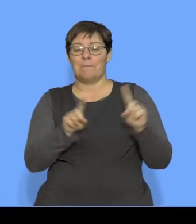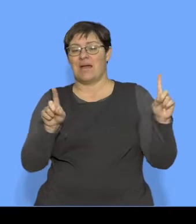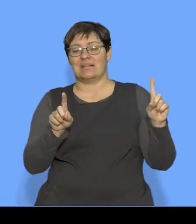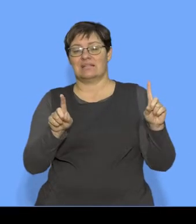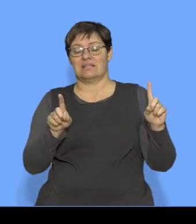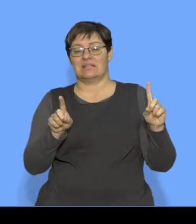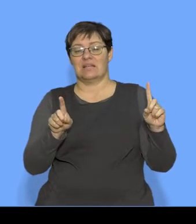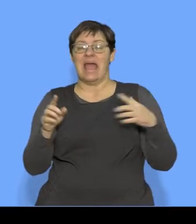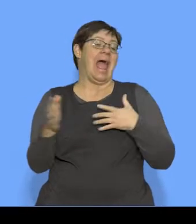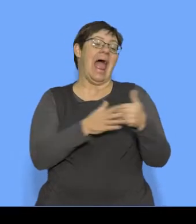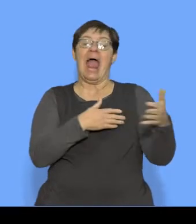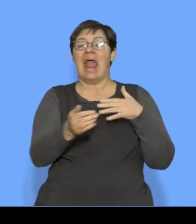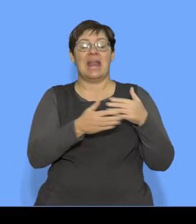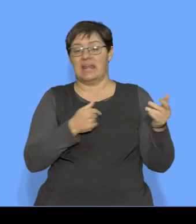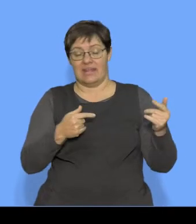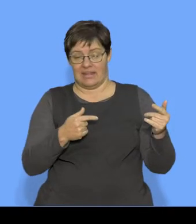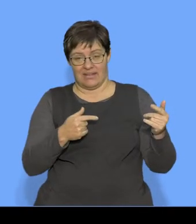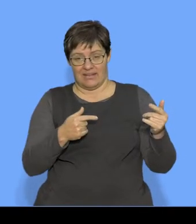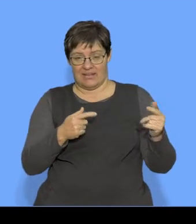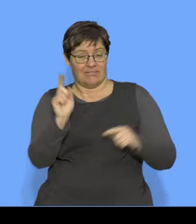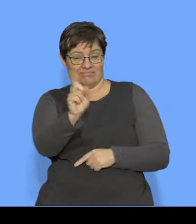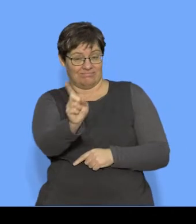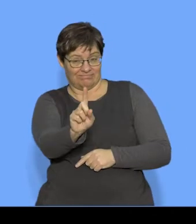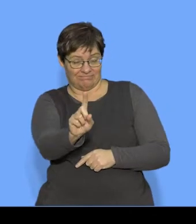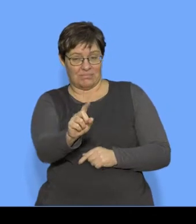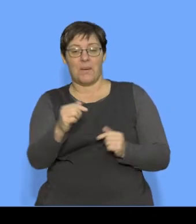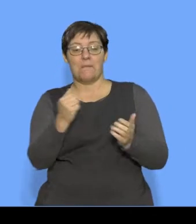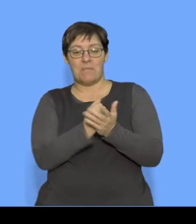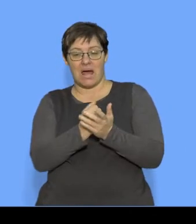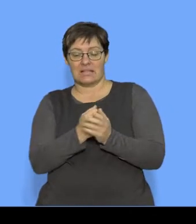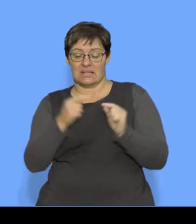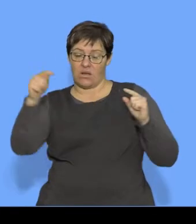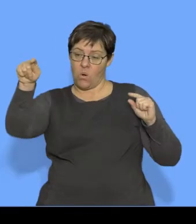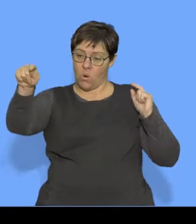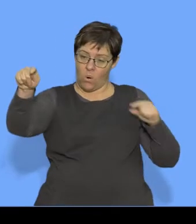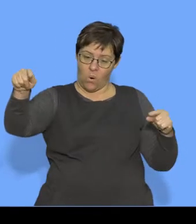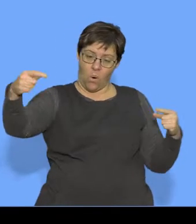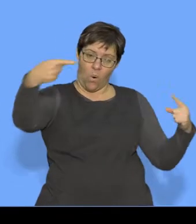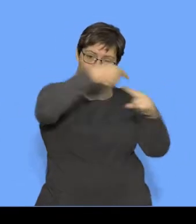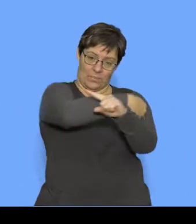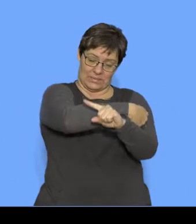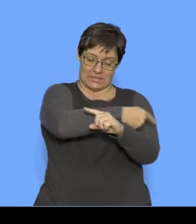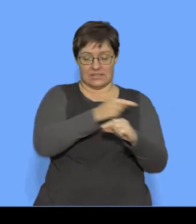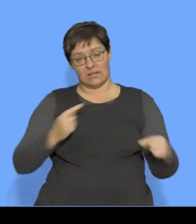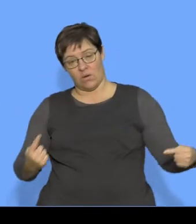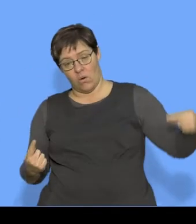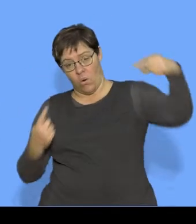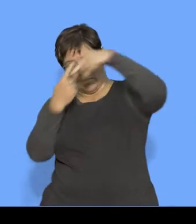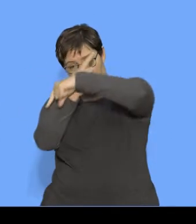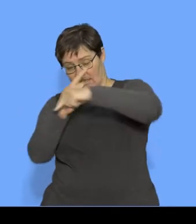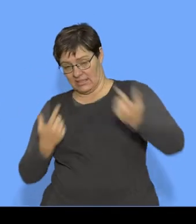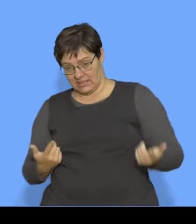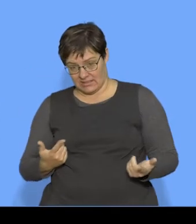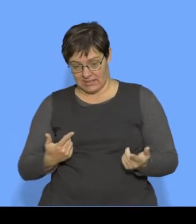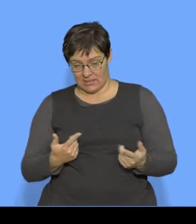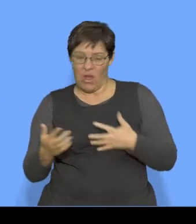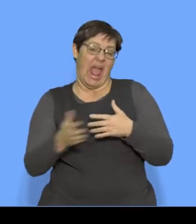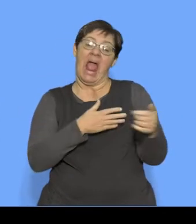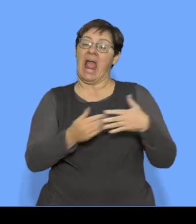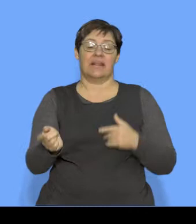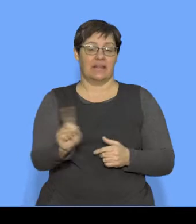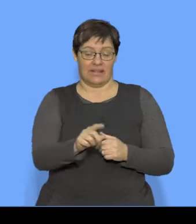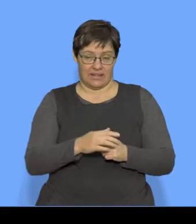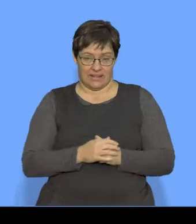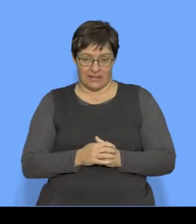not just be any pairs of angles, right? It must be the opposite pairs, right? Not just any